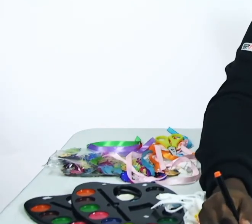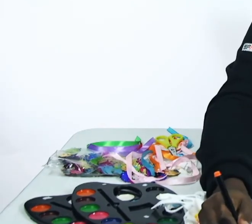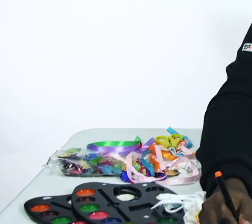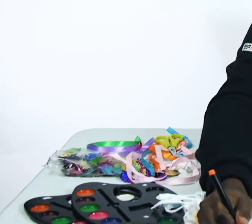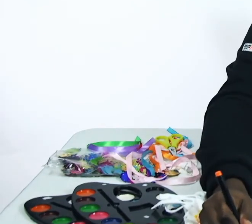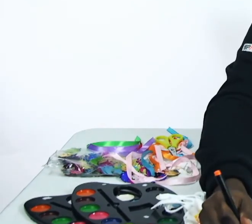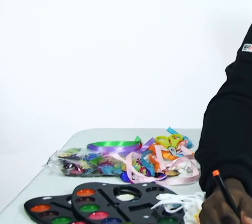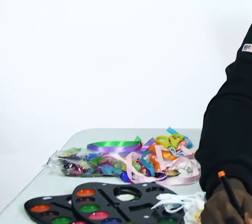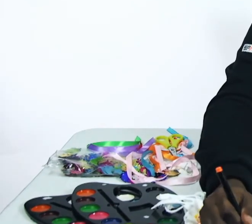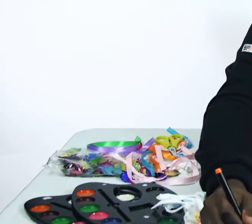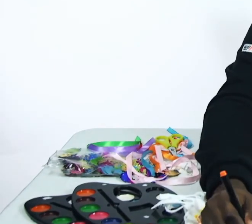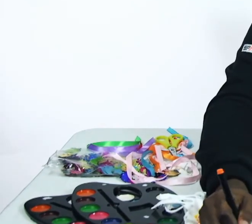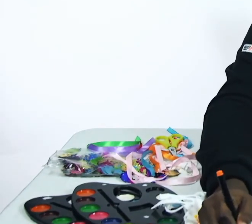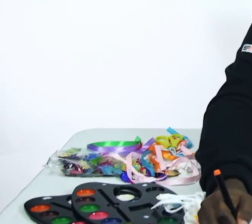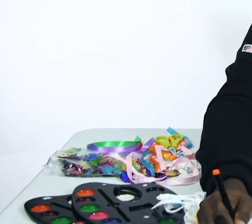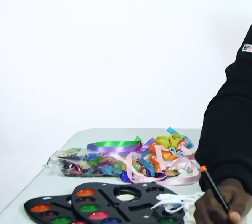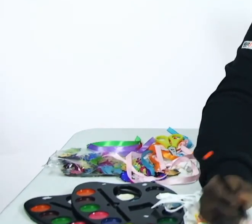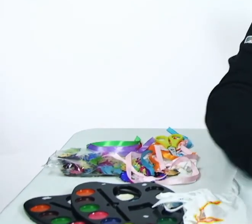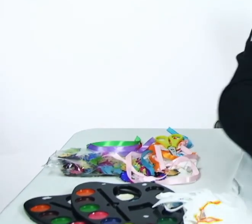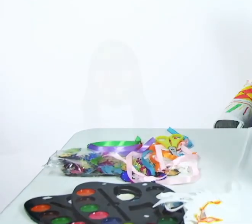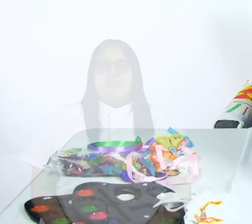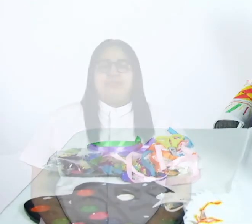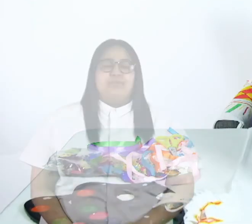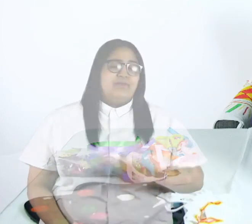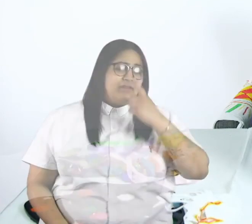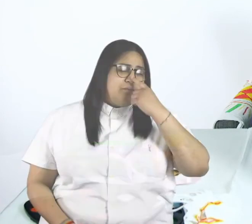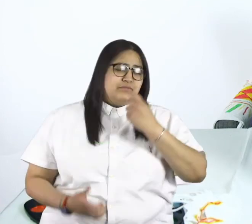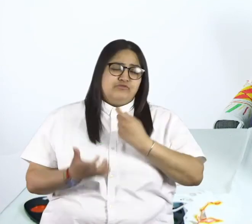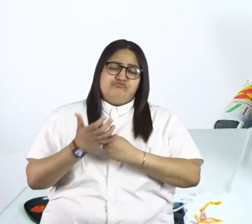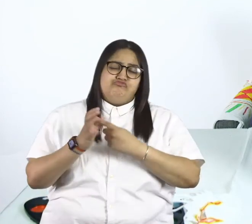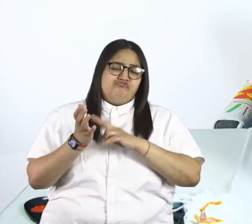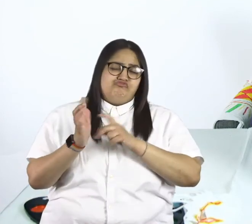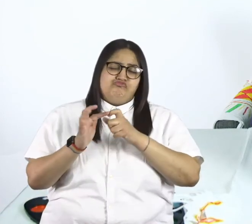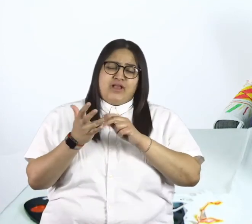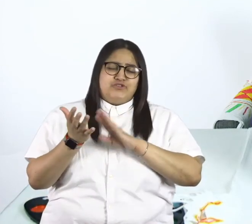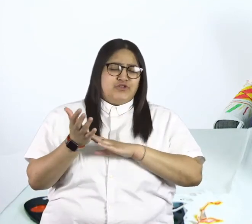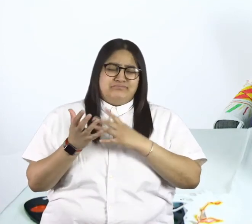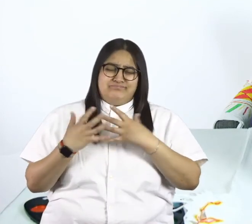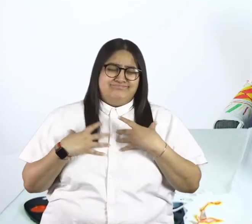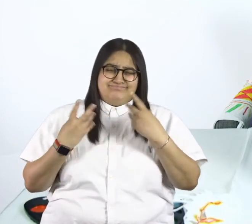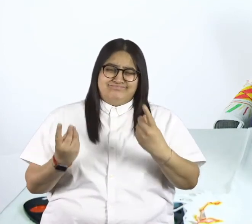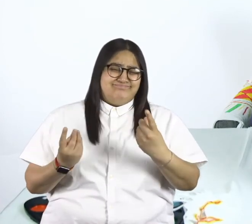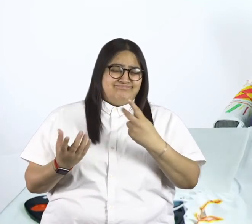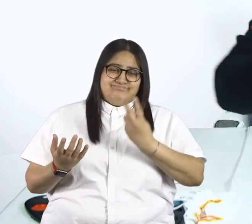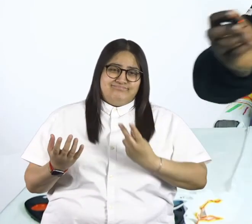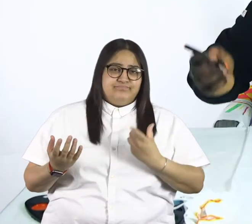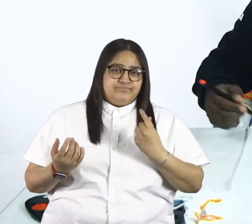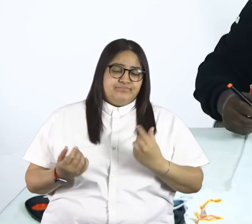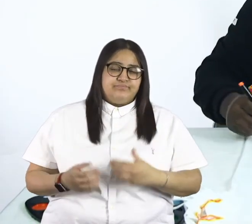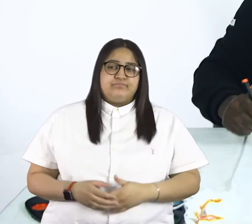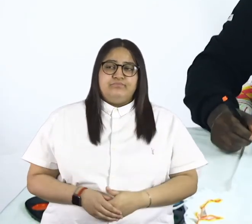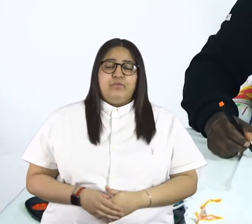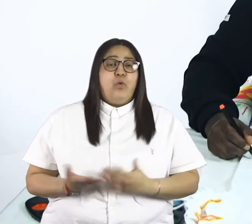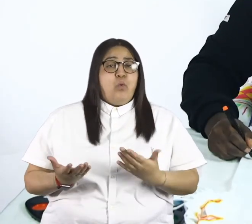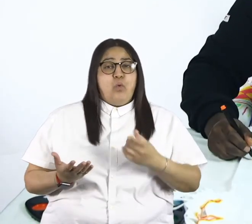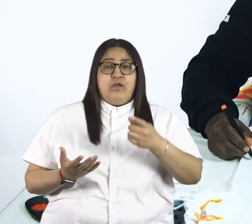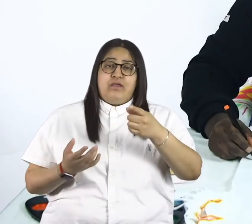You can literally just go as random as you want. Or if you are someone of